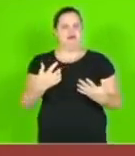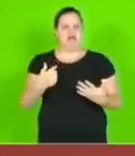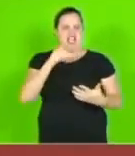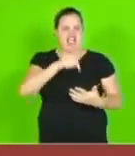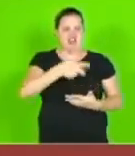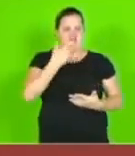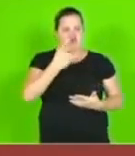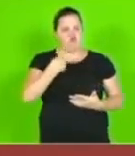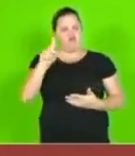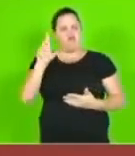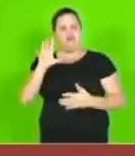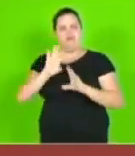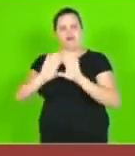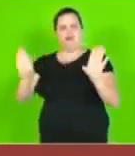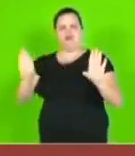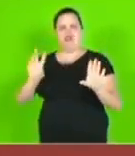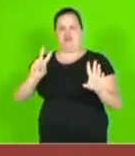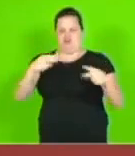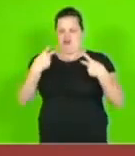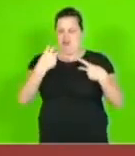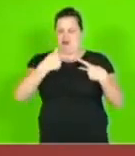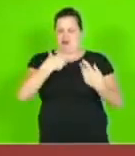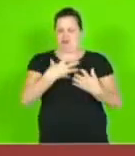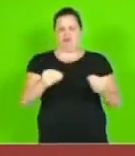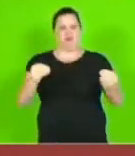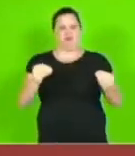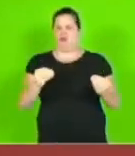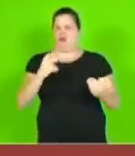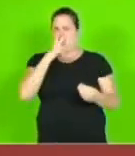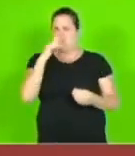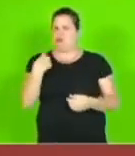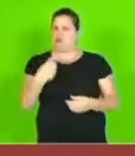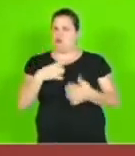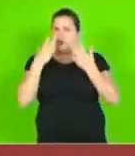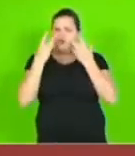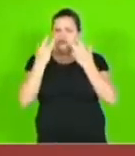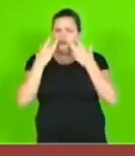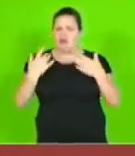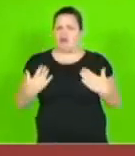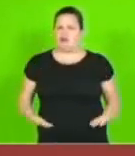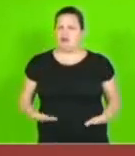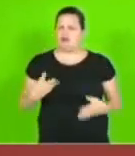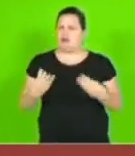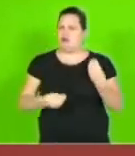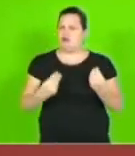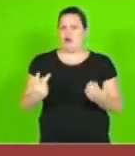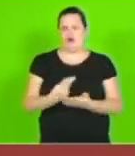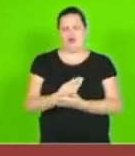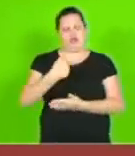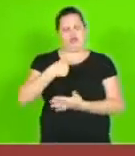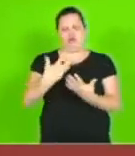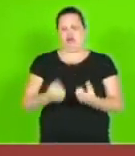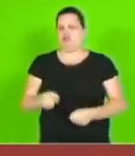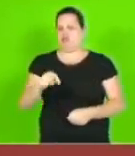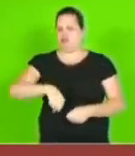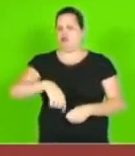And the people of the world don't understand this. So we have to be here ready to explain it to them.